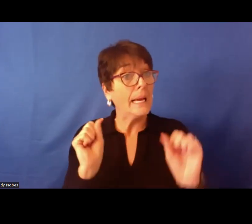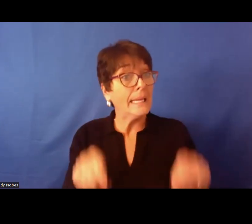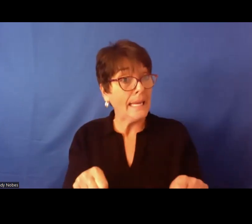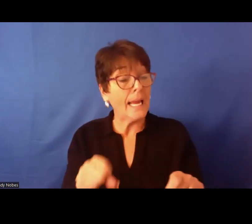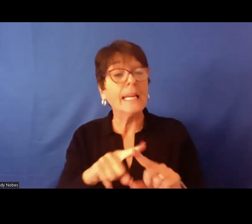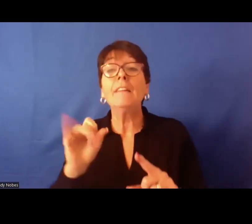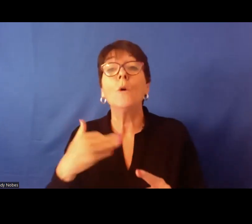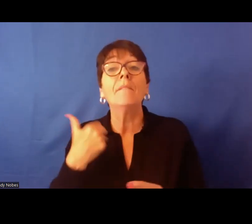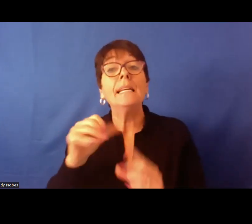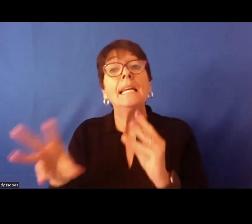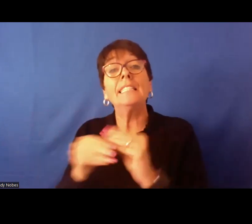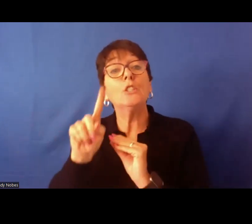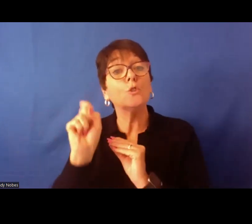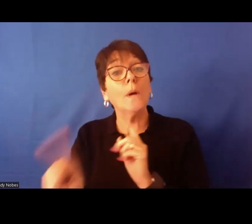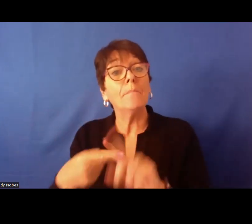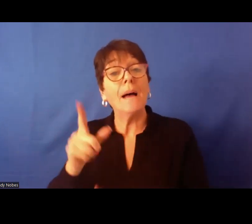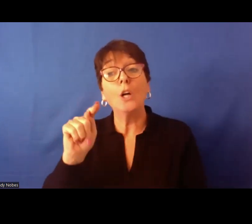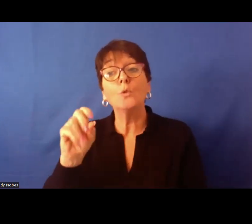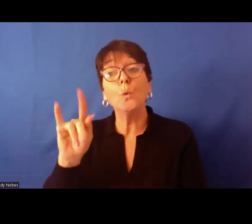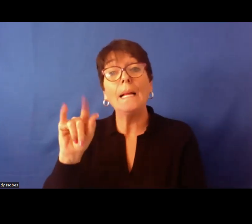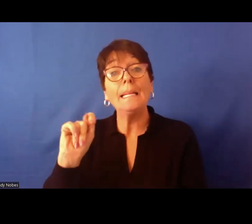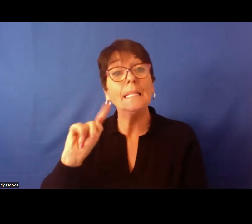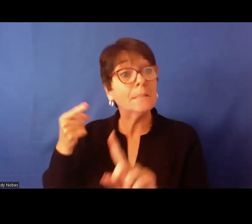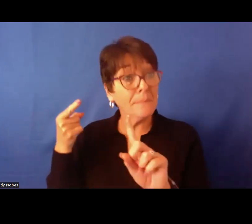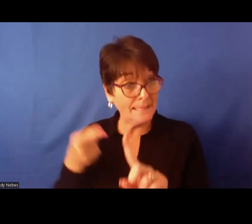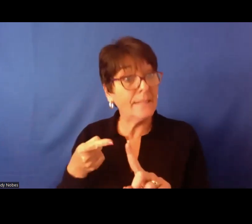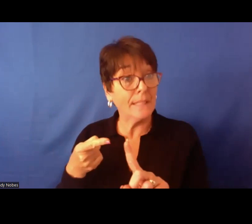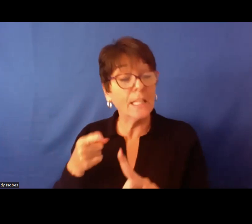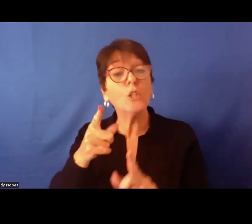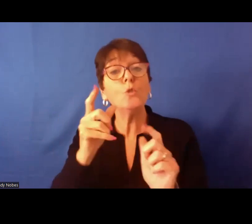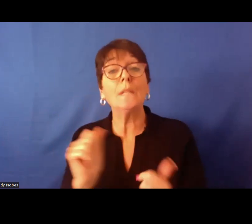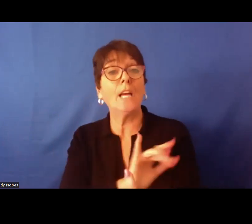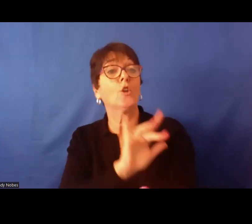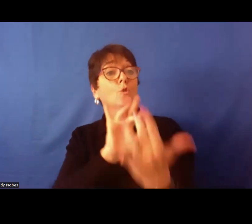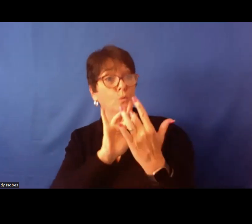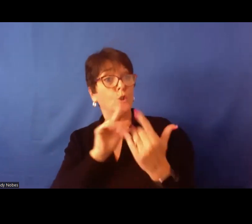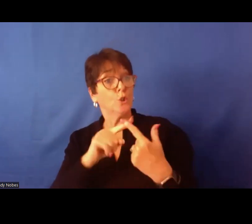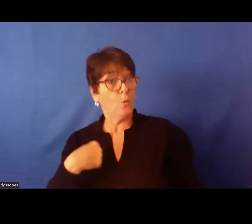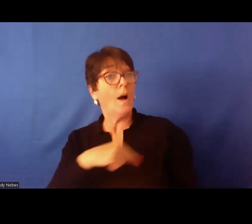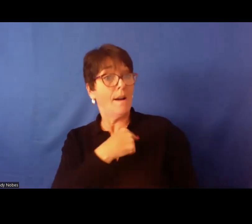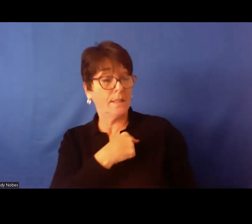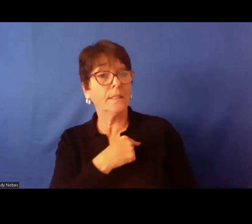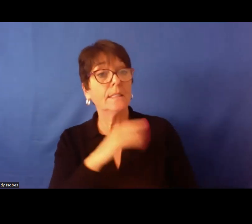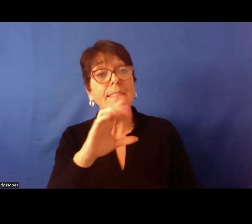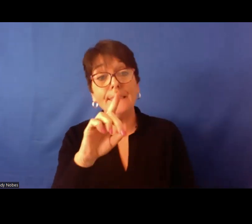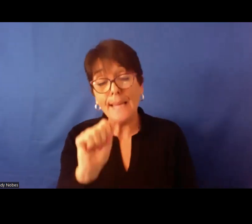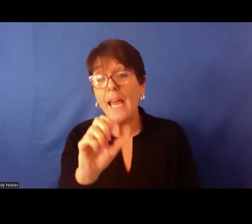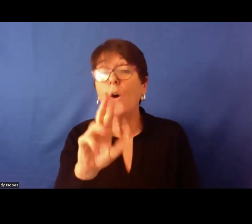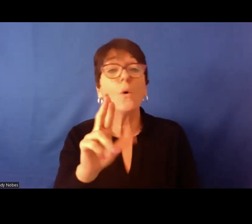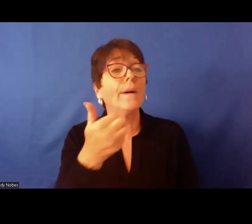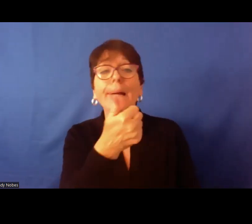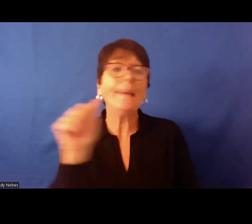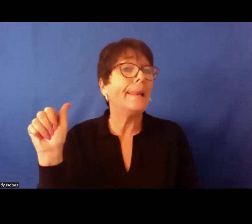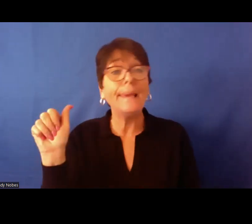If you have any additional questions about the toolkits specifically, you can reach out to us, CDA, or any of